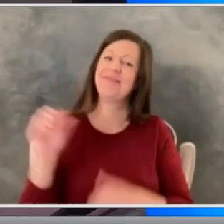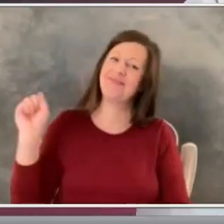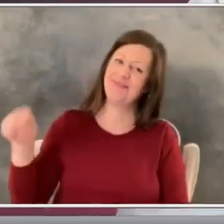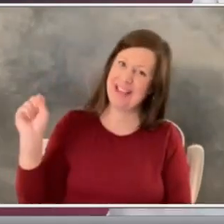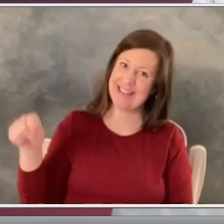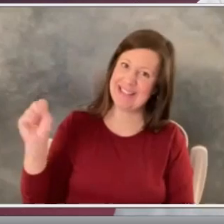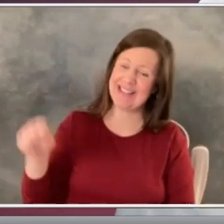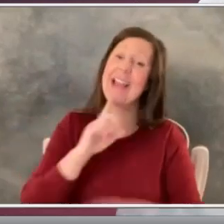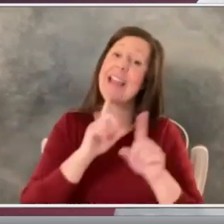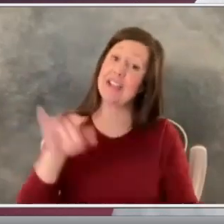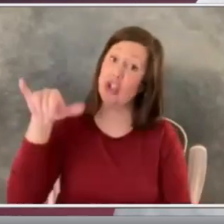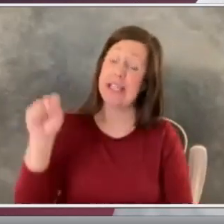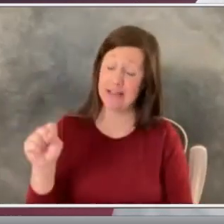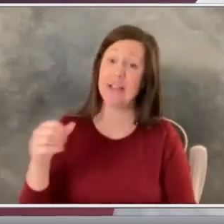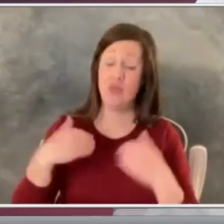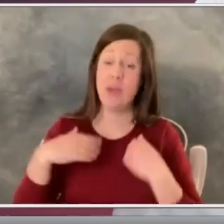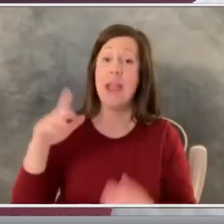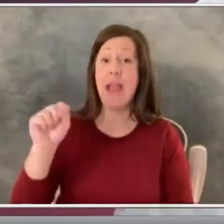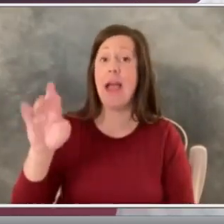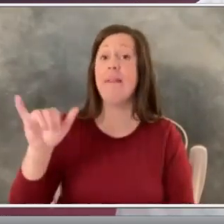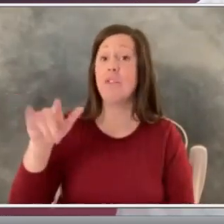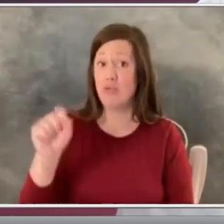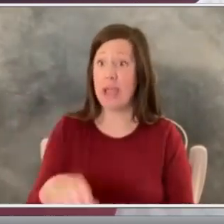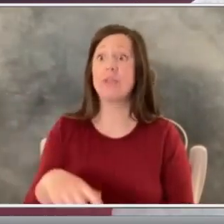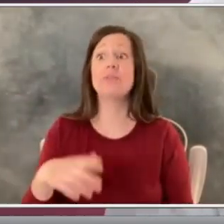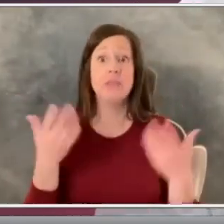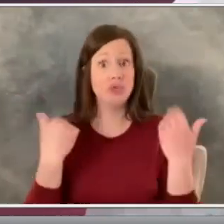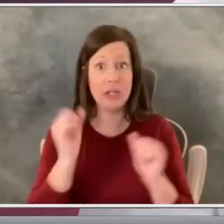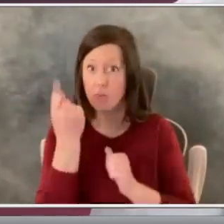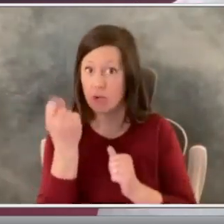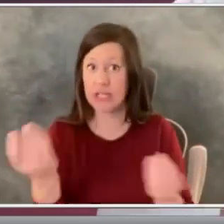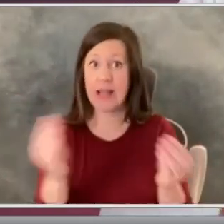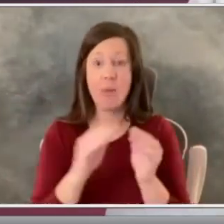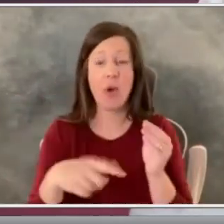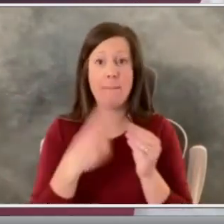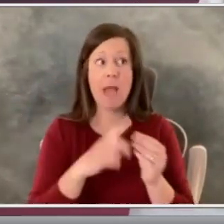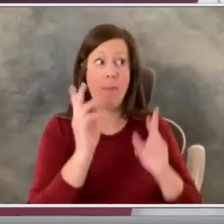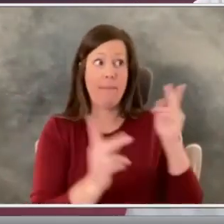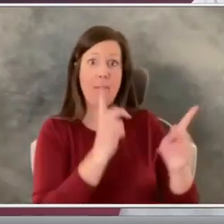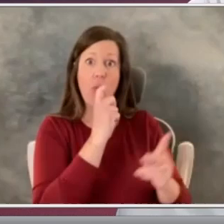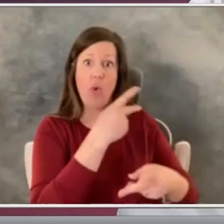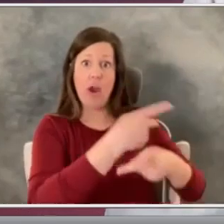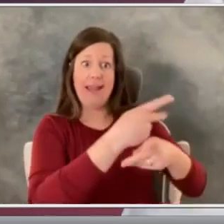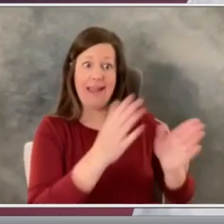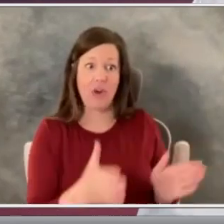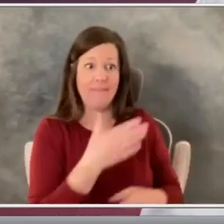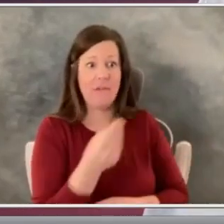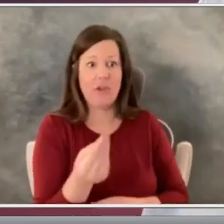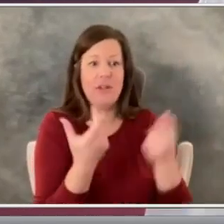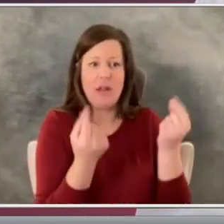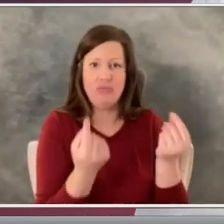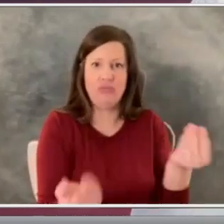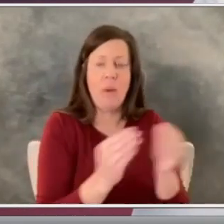answer is yes. Okay. We have trials. We're trying to understand more about caregivers and what more can we do. We met